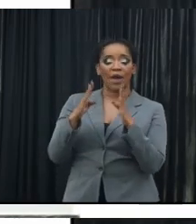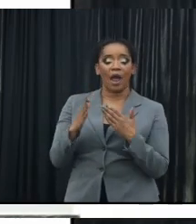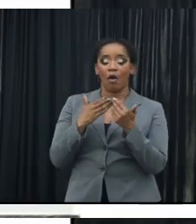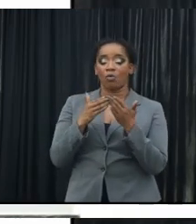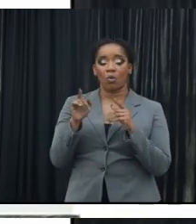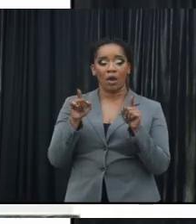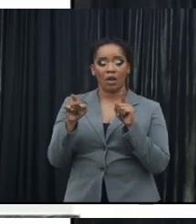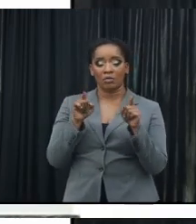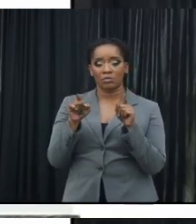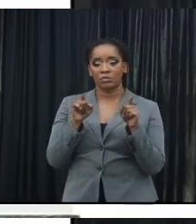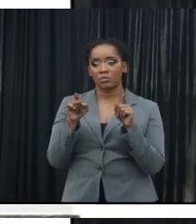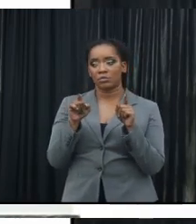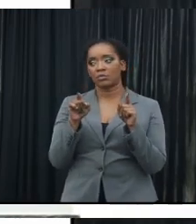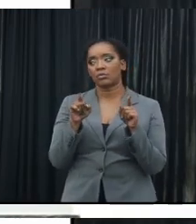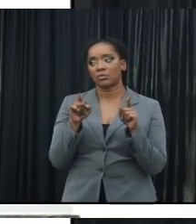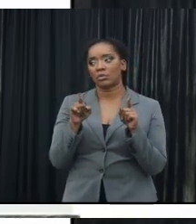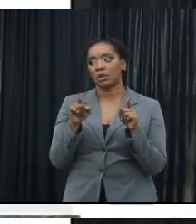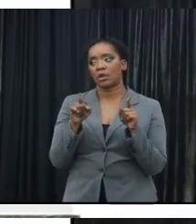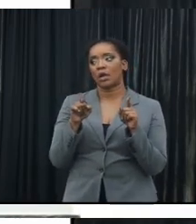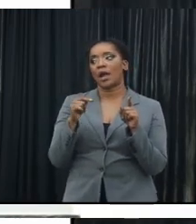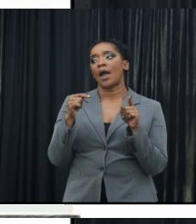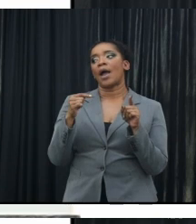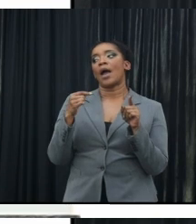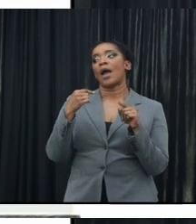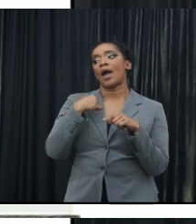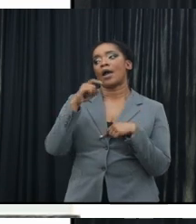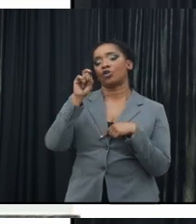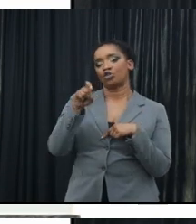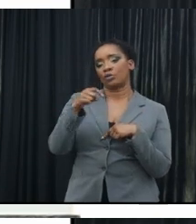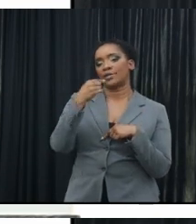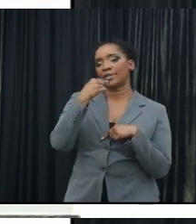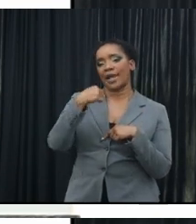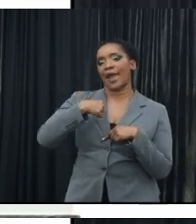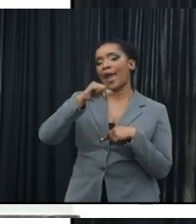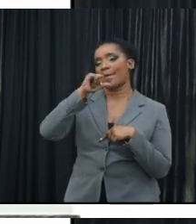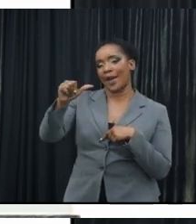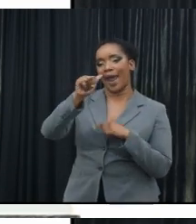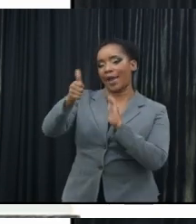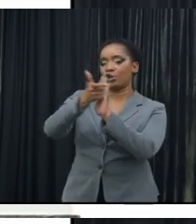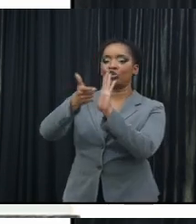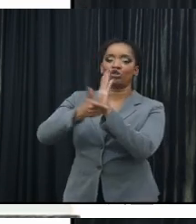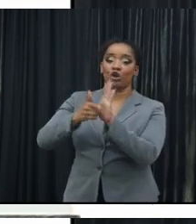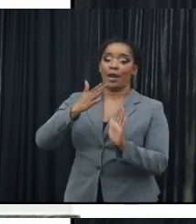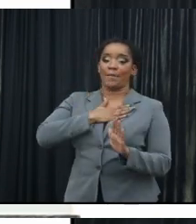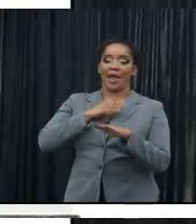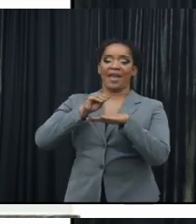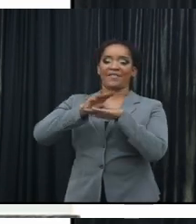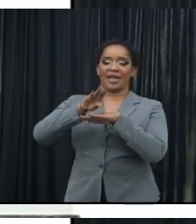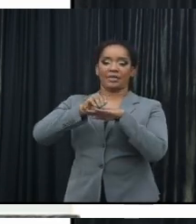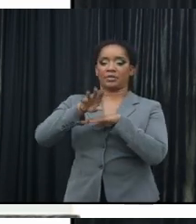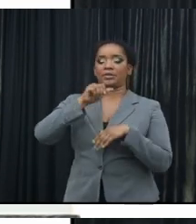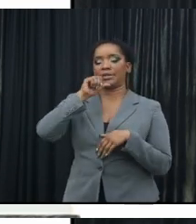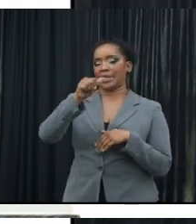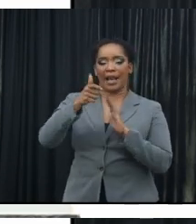my perspective, I should have prefaced, I am not an attorney and nothing I say today is legal advice. I should have prefaced that at the start of this